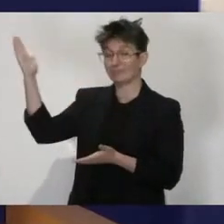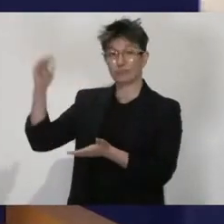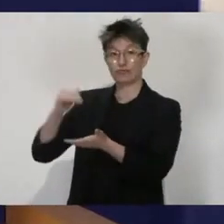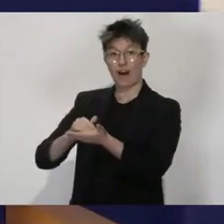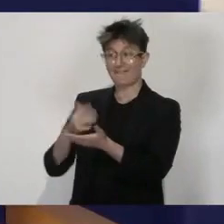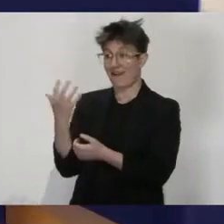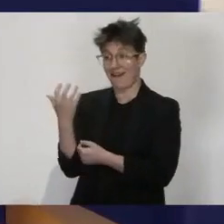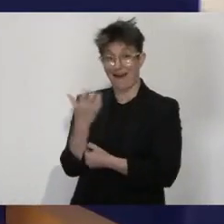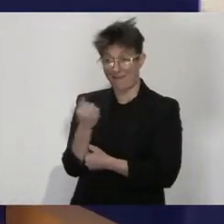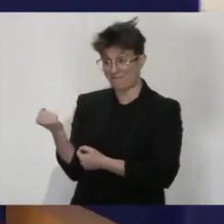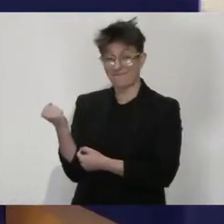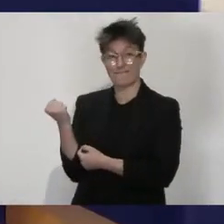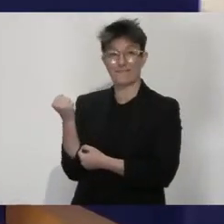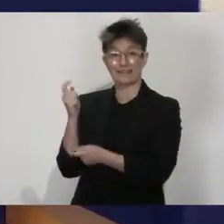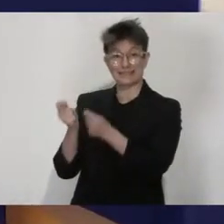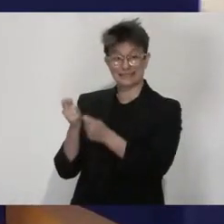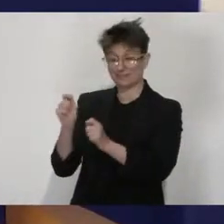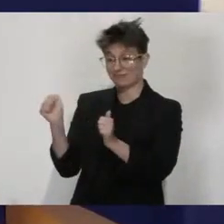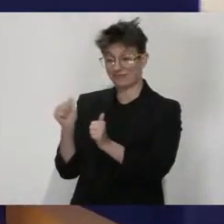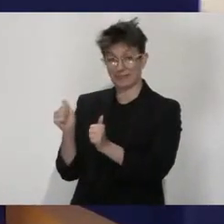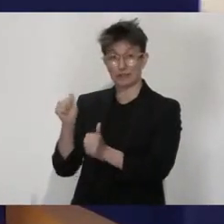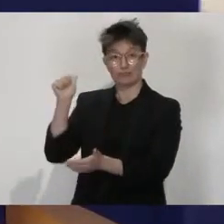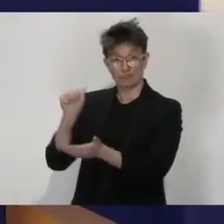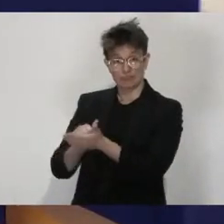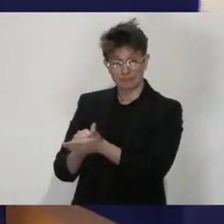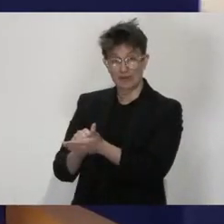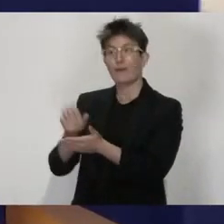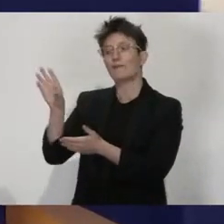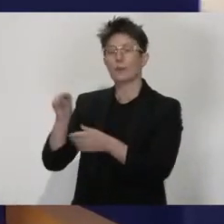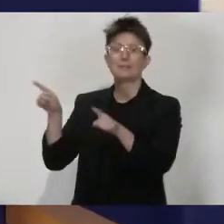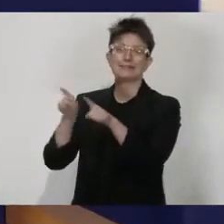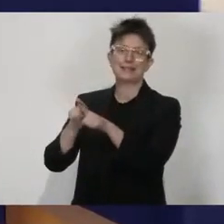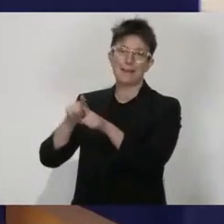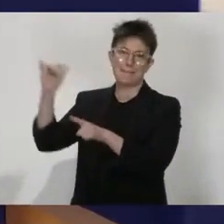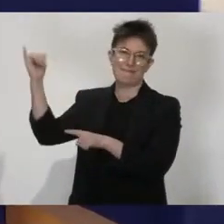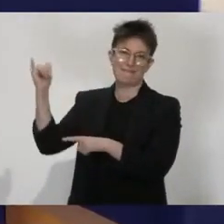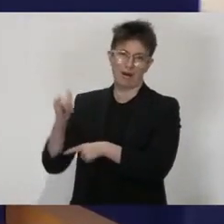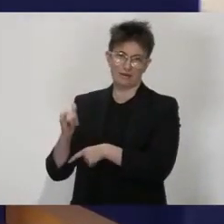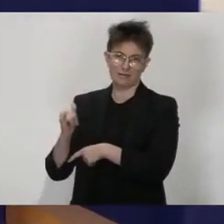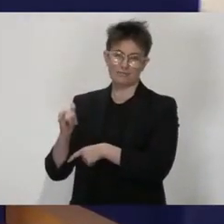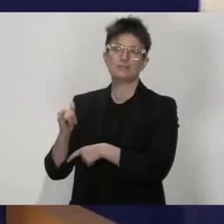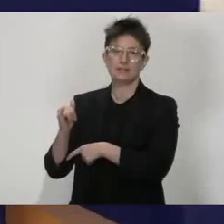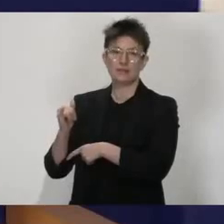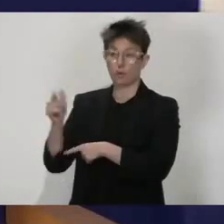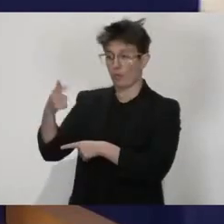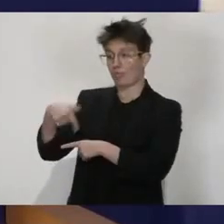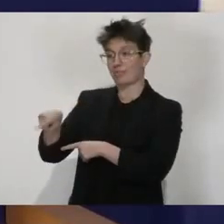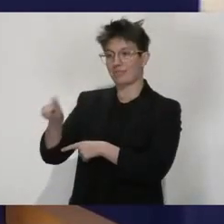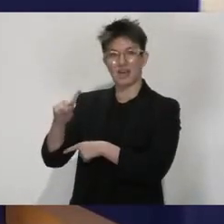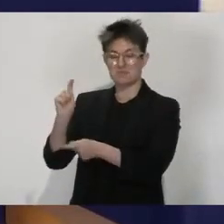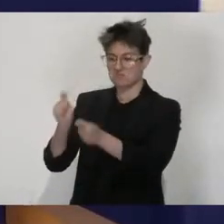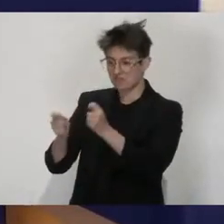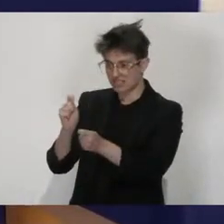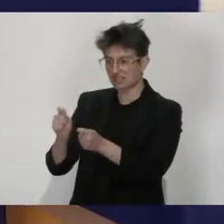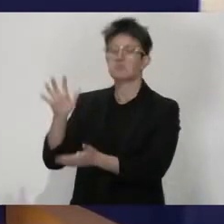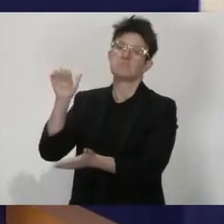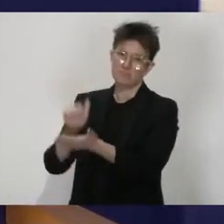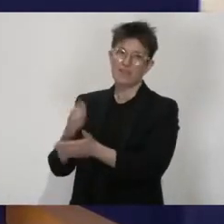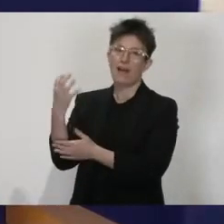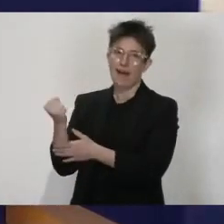August and tested positive on their day 3 tests, and they will be transferred to the Jet Park quarantine facility.